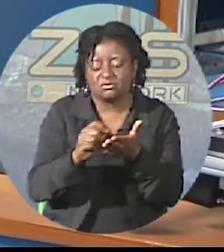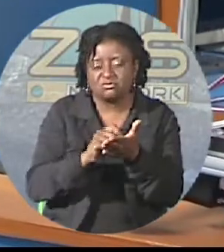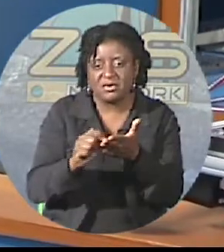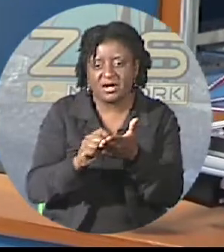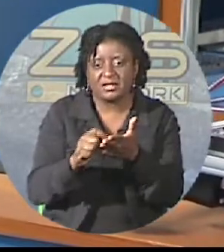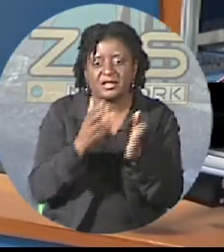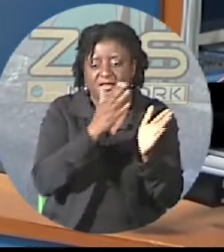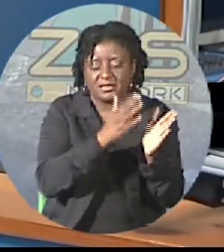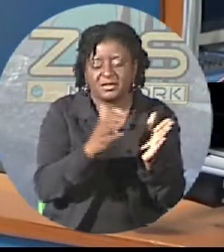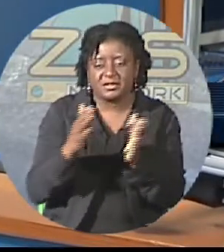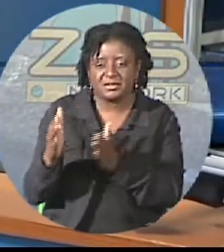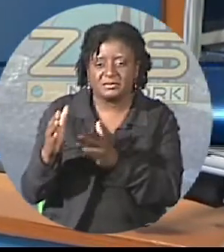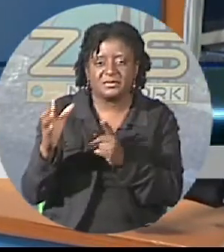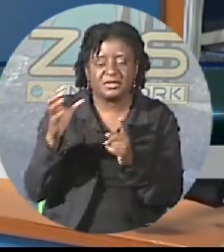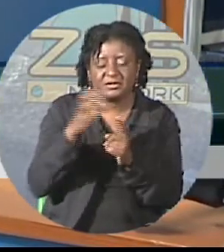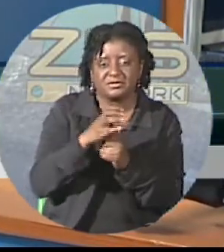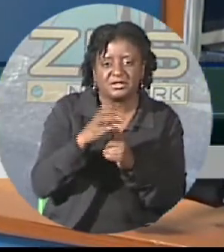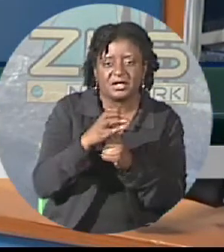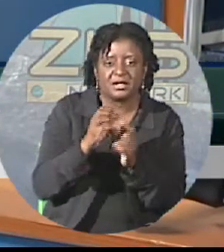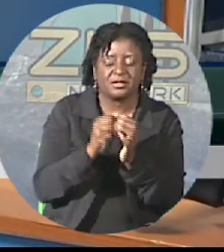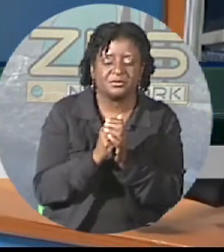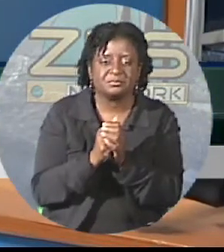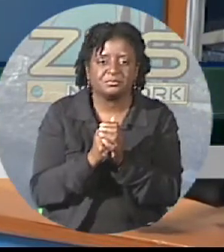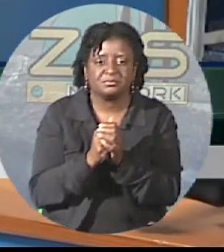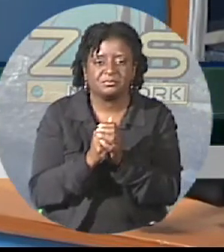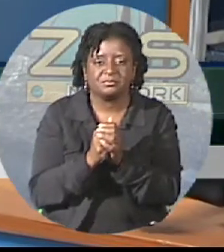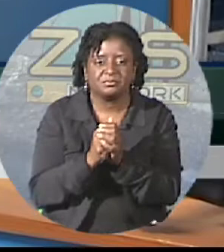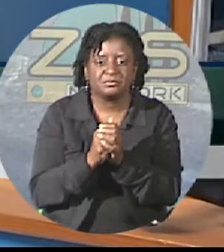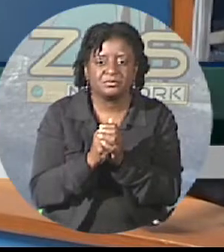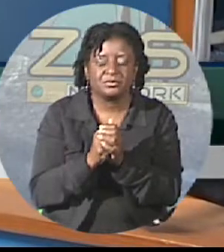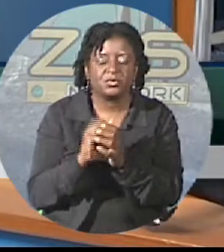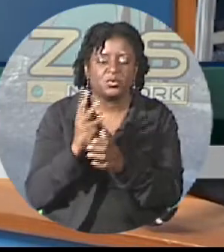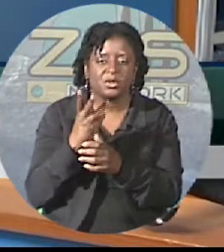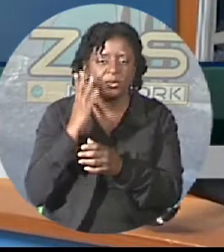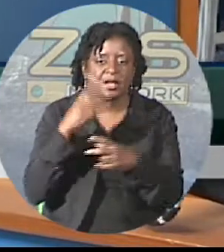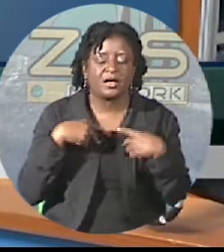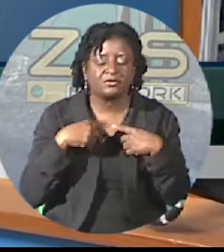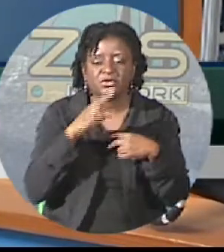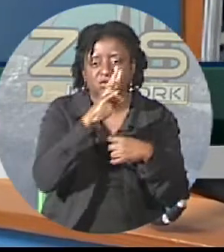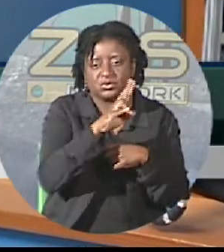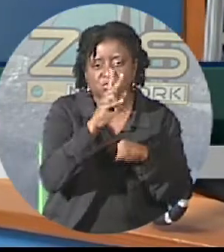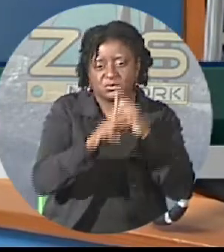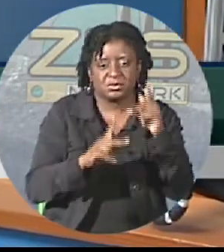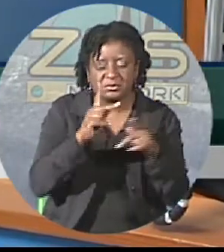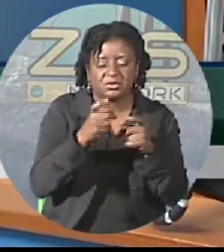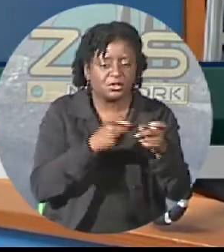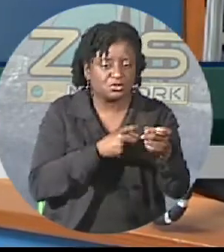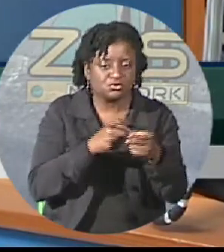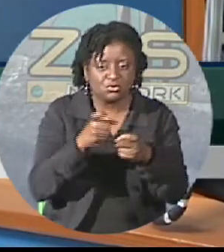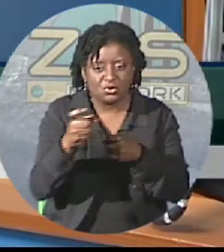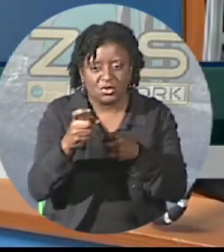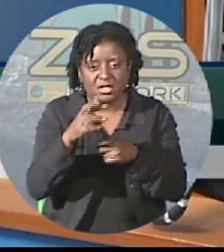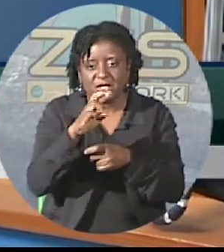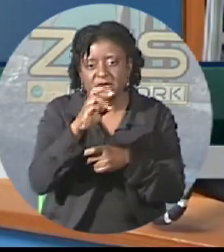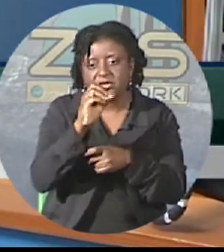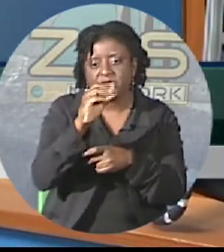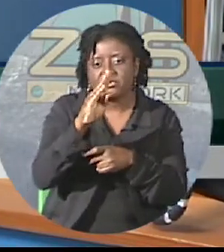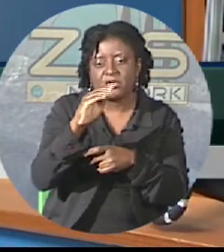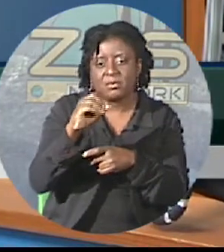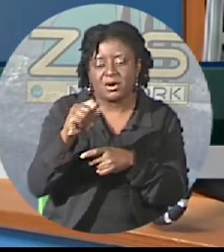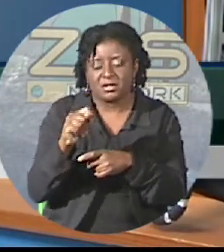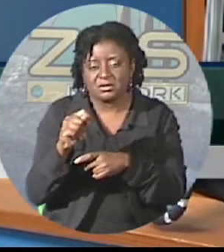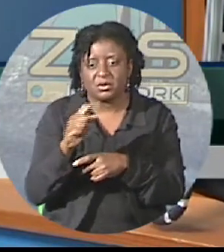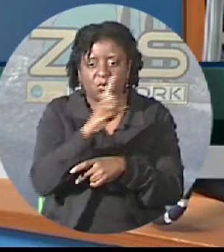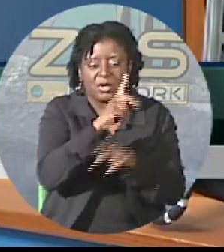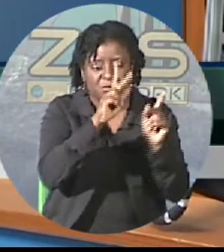we're planning to do it. We're going to have 2 actual controllers of the robot. One person would actually have the robot moving on the field of the